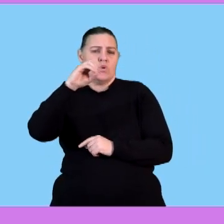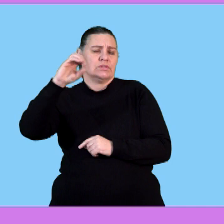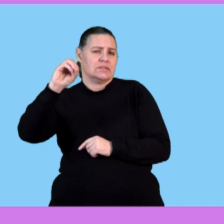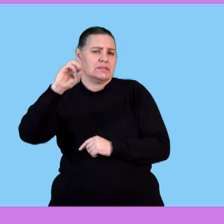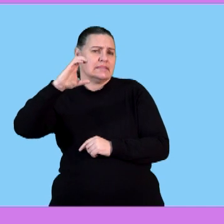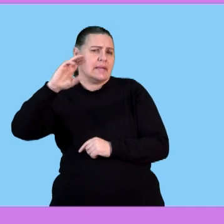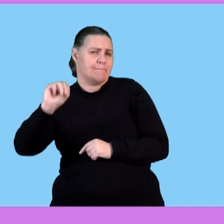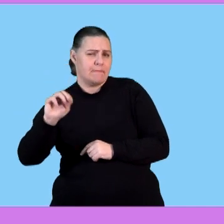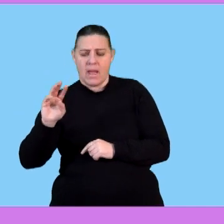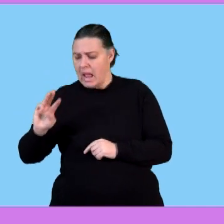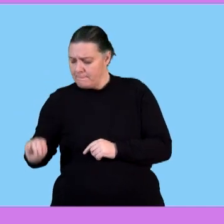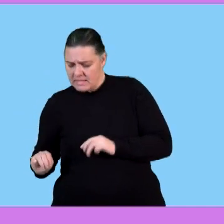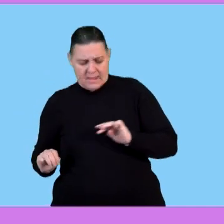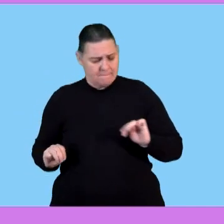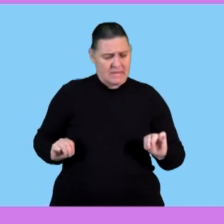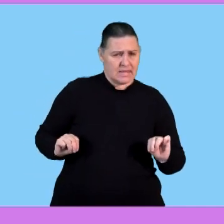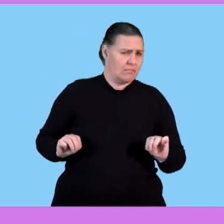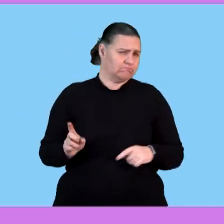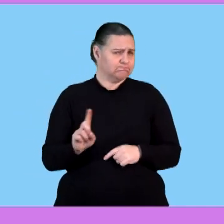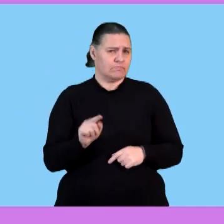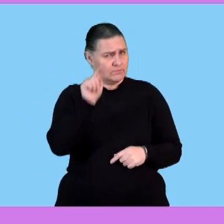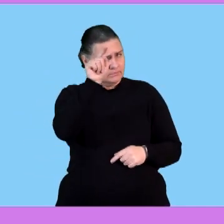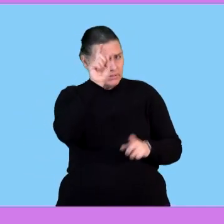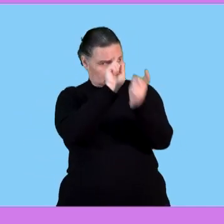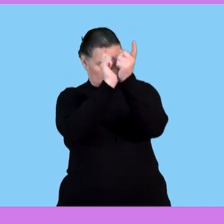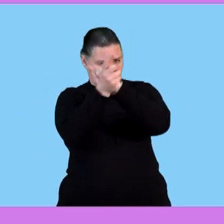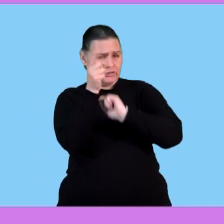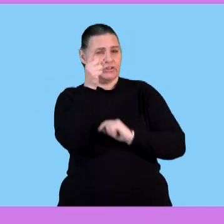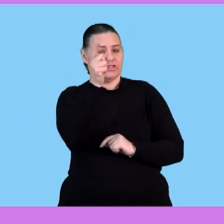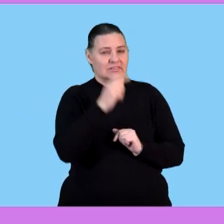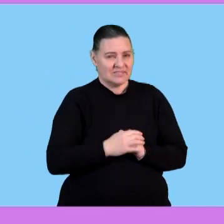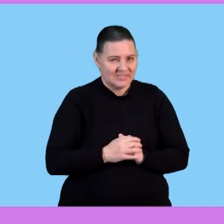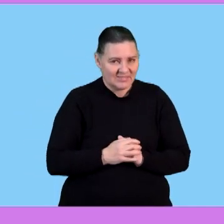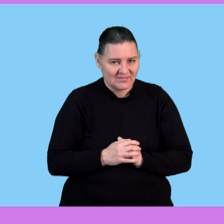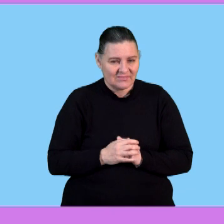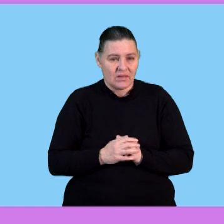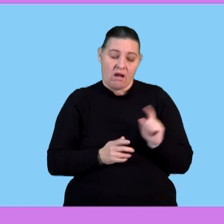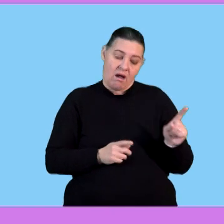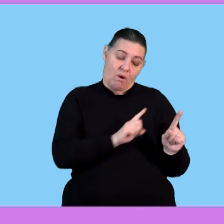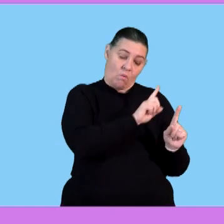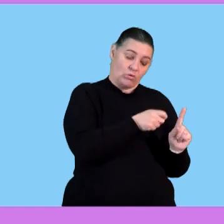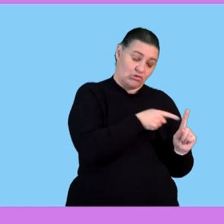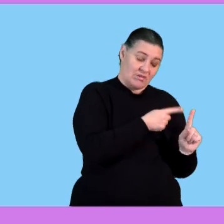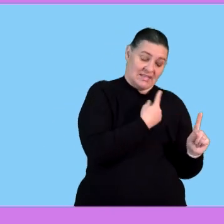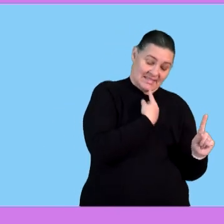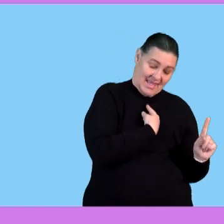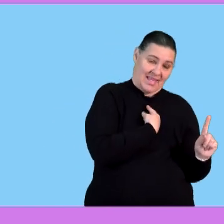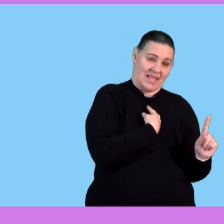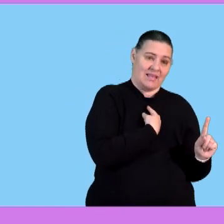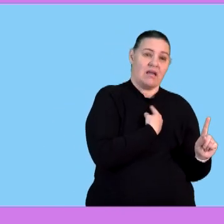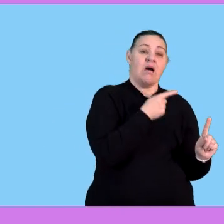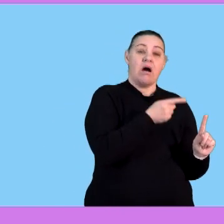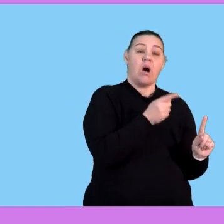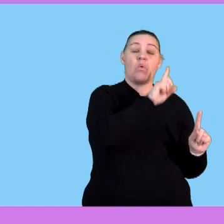these are in meters. But what will guide us here? The question. The question says, Lance